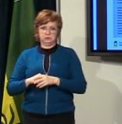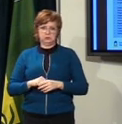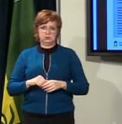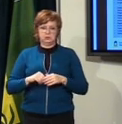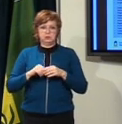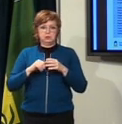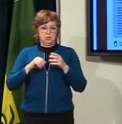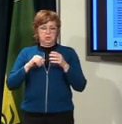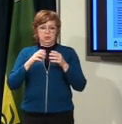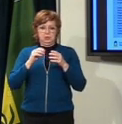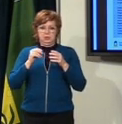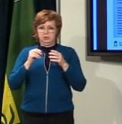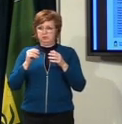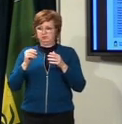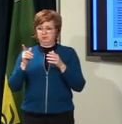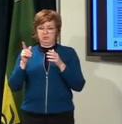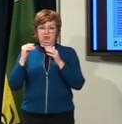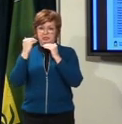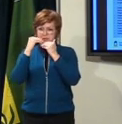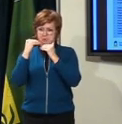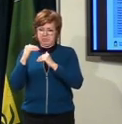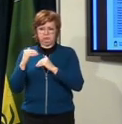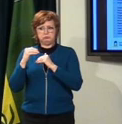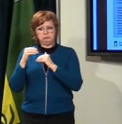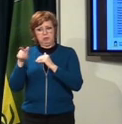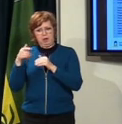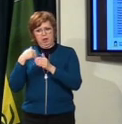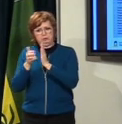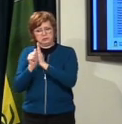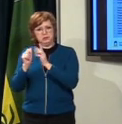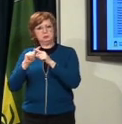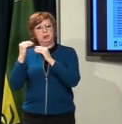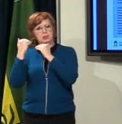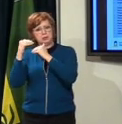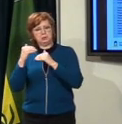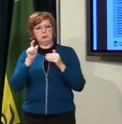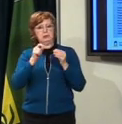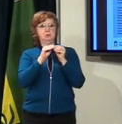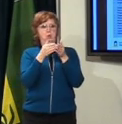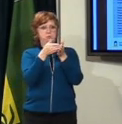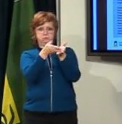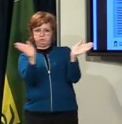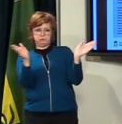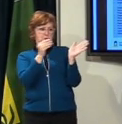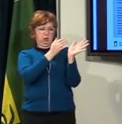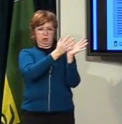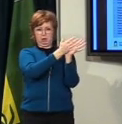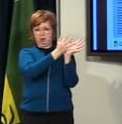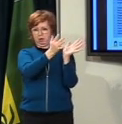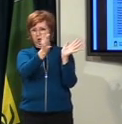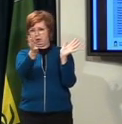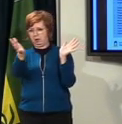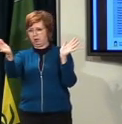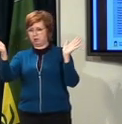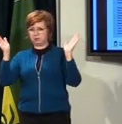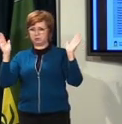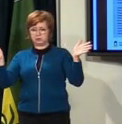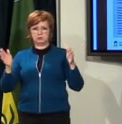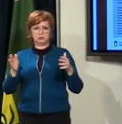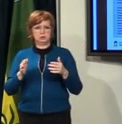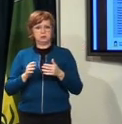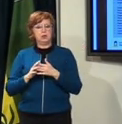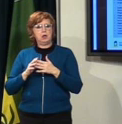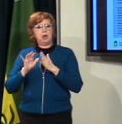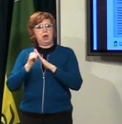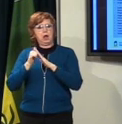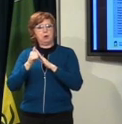requires more significant action. We've taken a very targeted approach in terms of identifying services that can be slowed down in